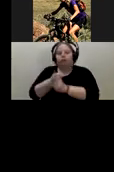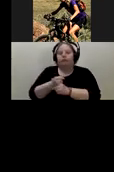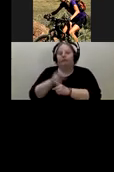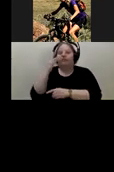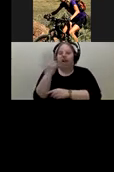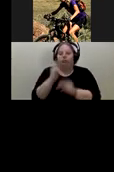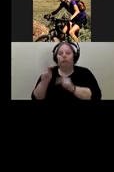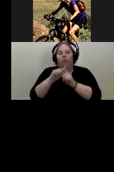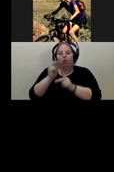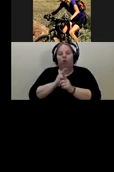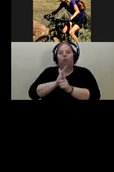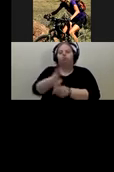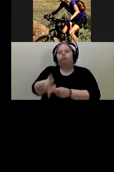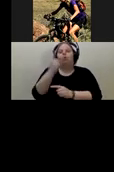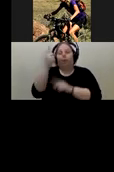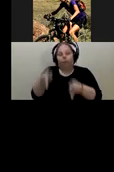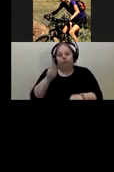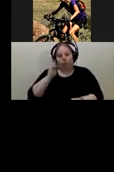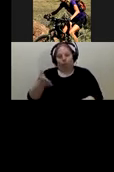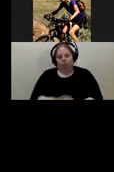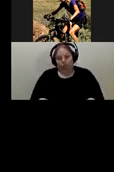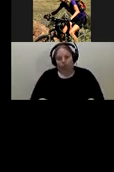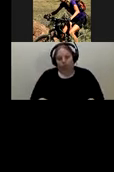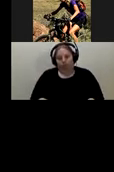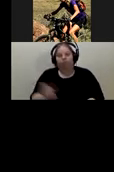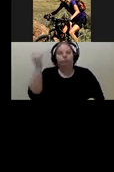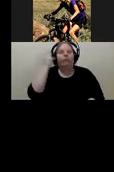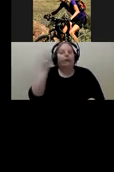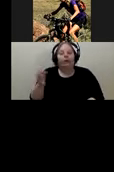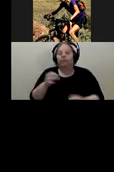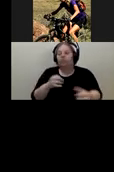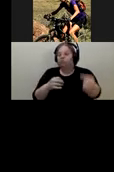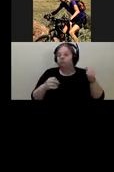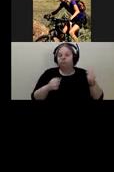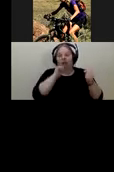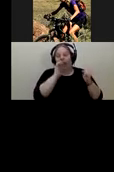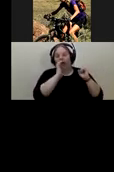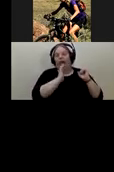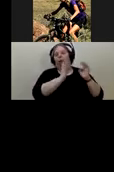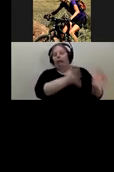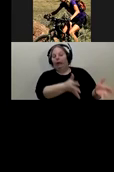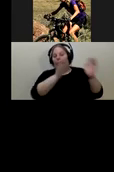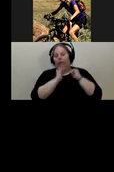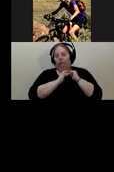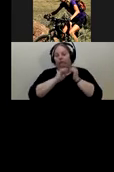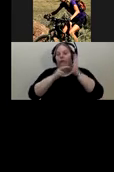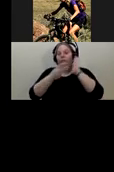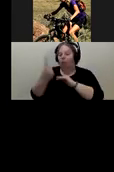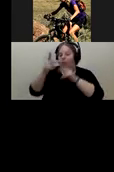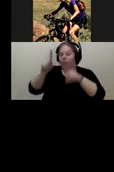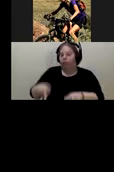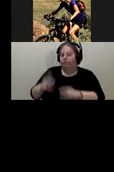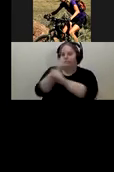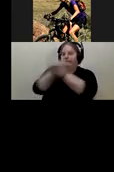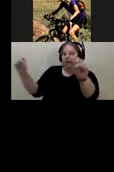will run over one person. If you don't pull the lever, it will miss the one person,